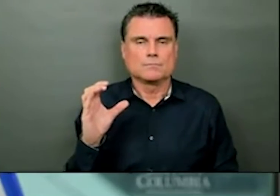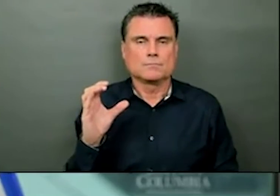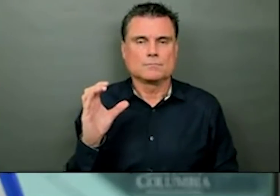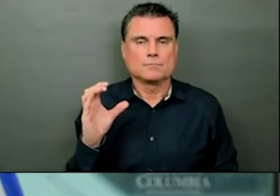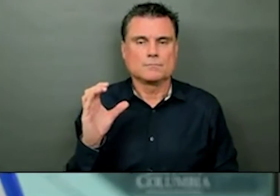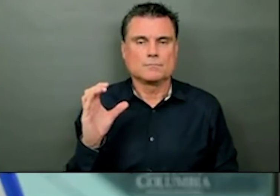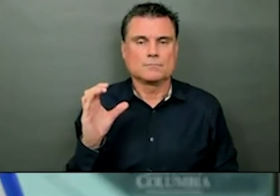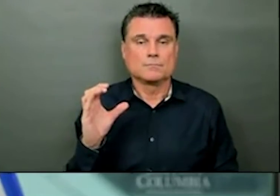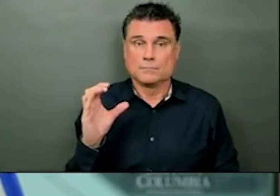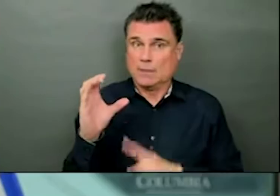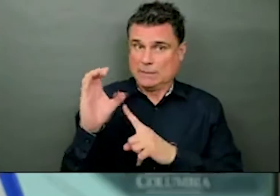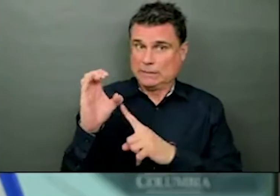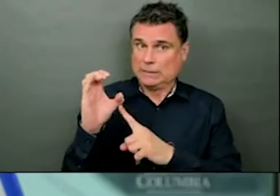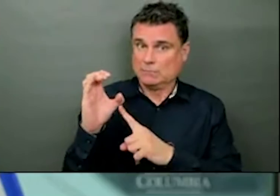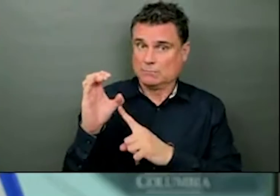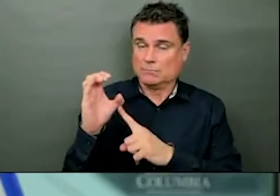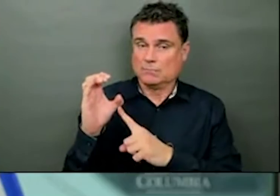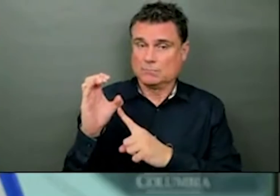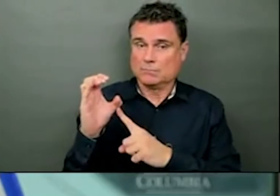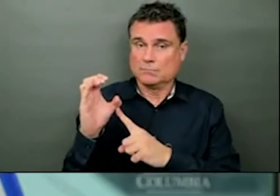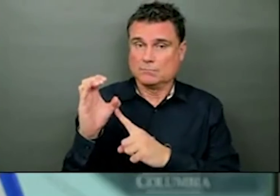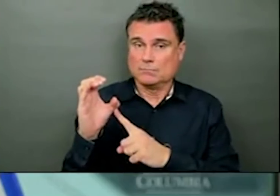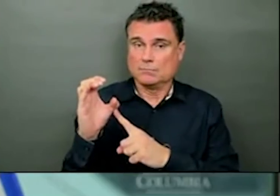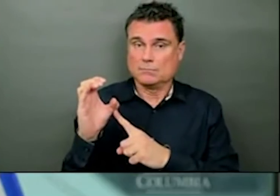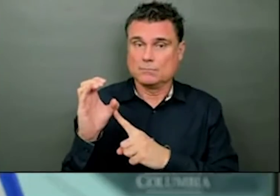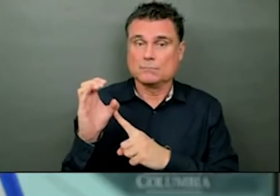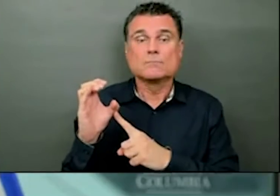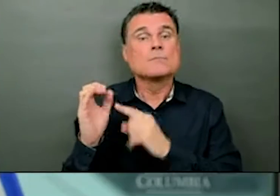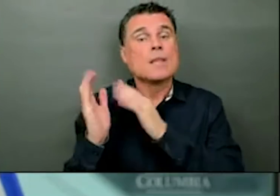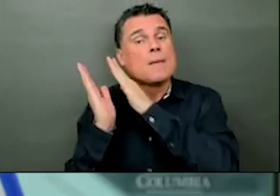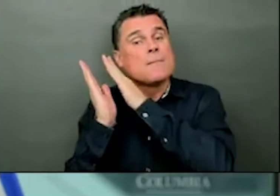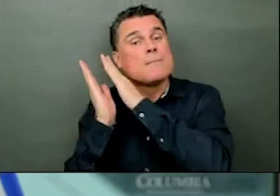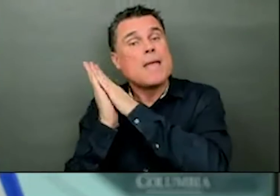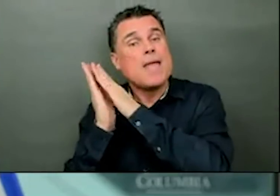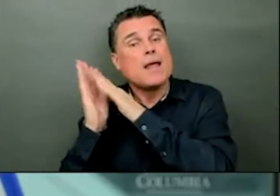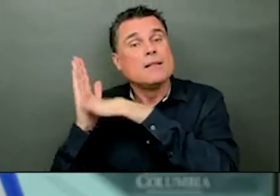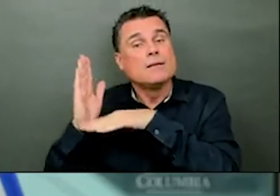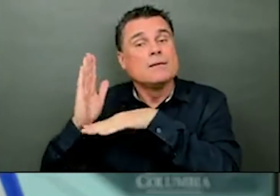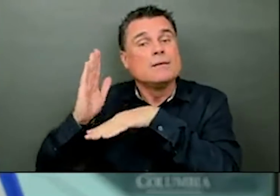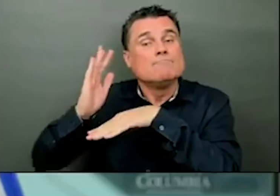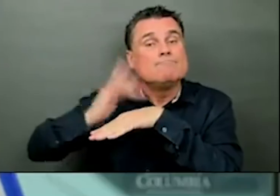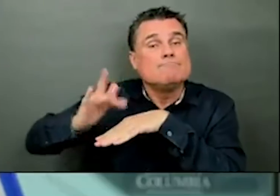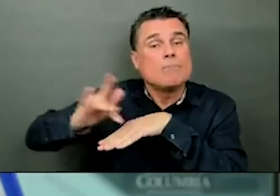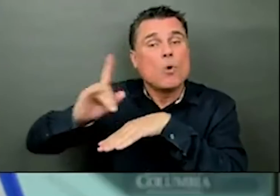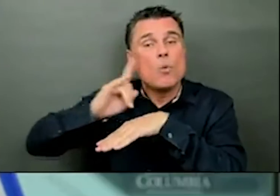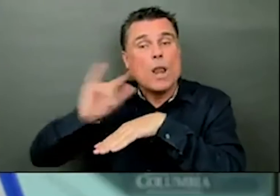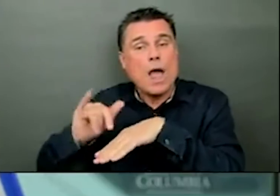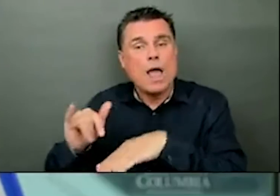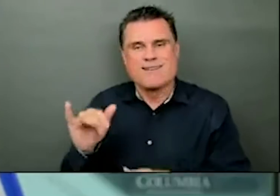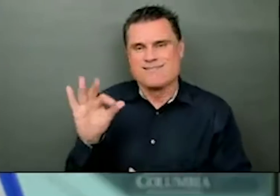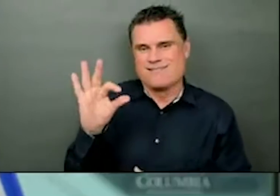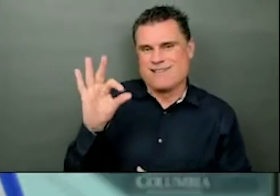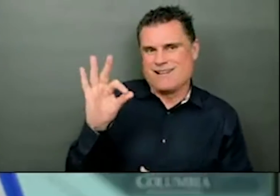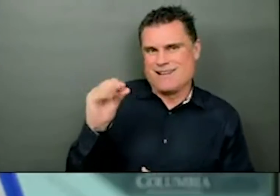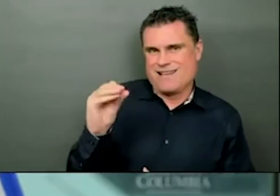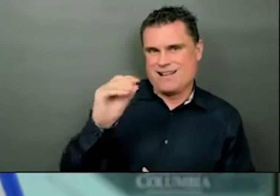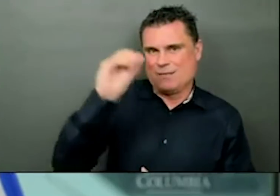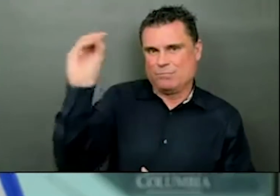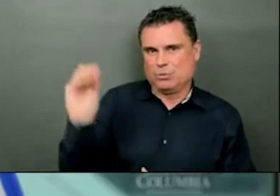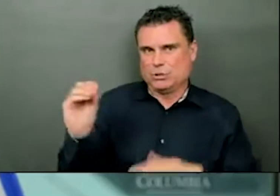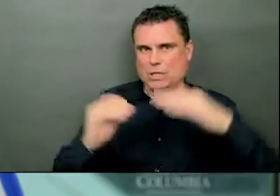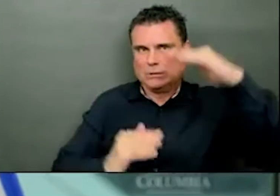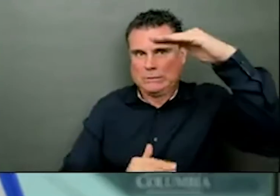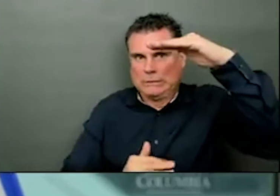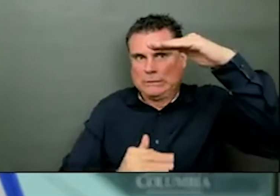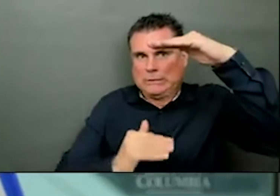hospital, our base bed occupancy rate is 90.3%, leaving us 910 empty base beds